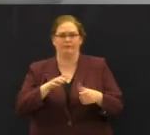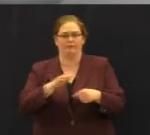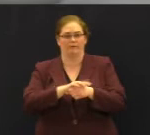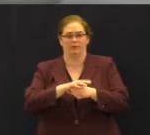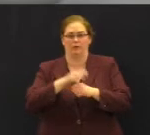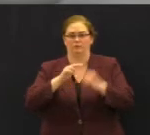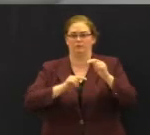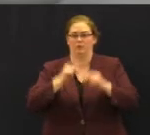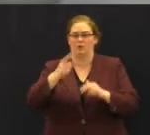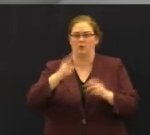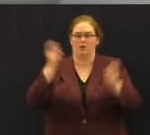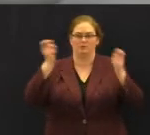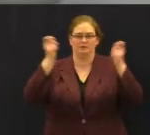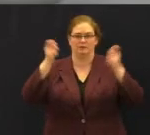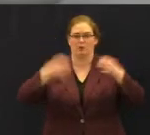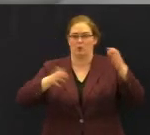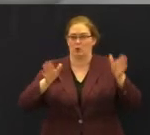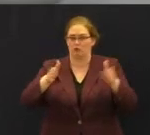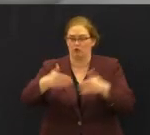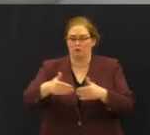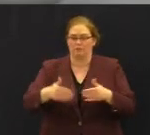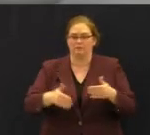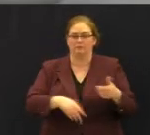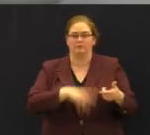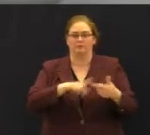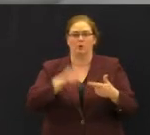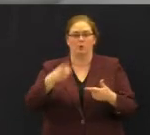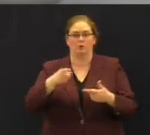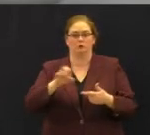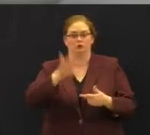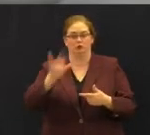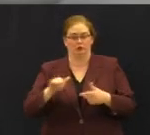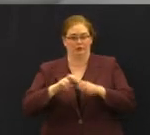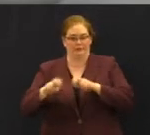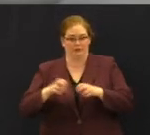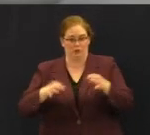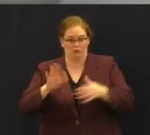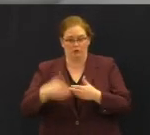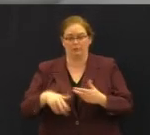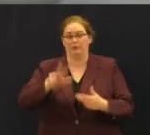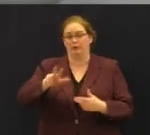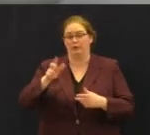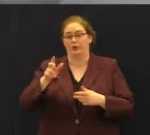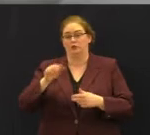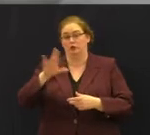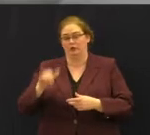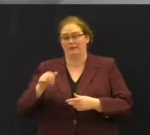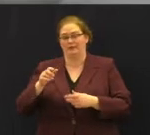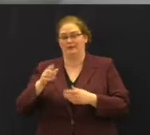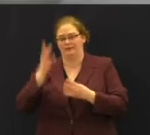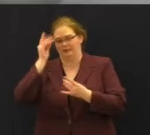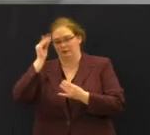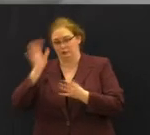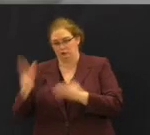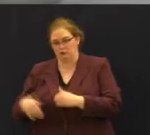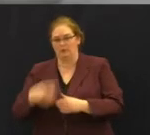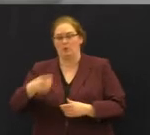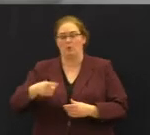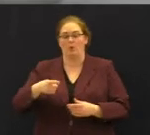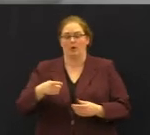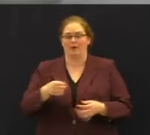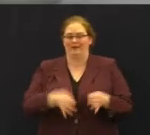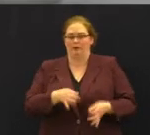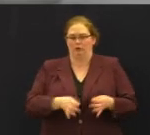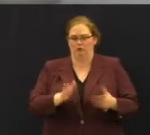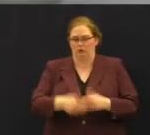of 1 ceremonial courtroom, 1 jury courtroom, 3 jury deliberation rooms, 1 hearing room,